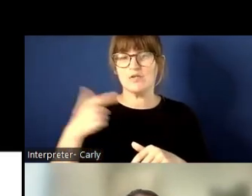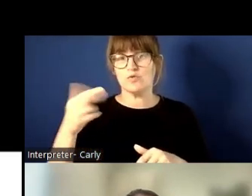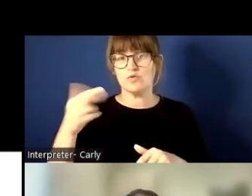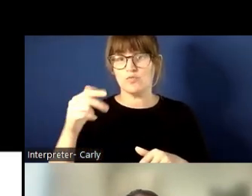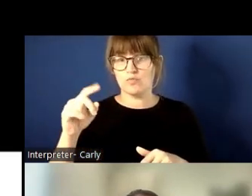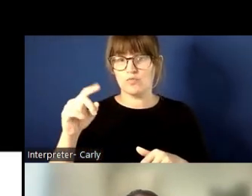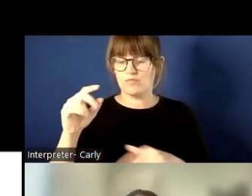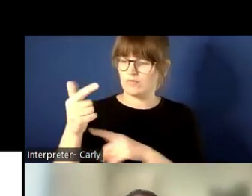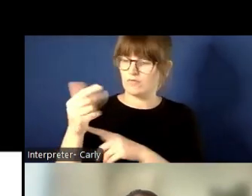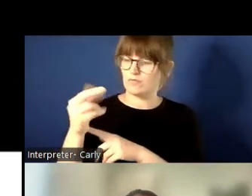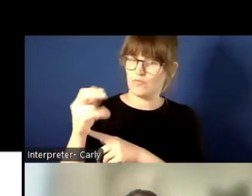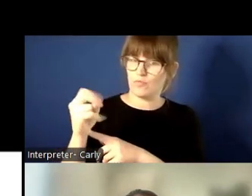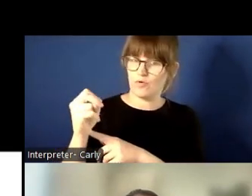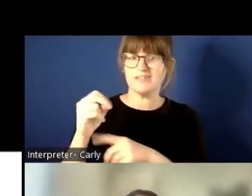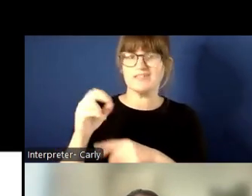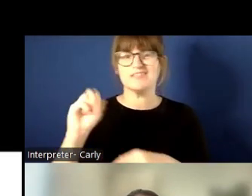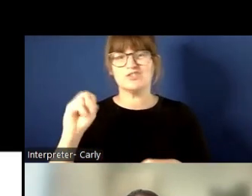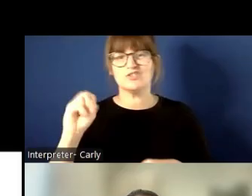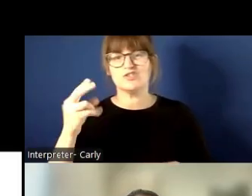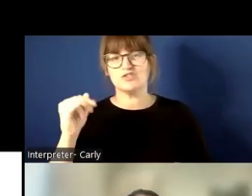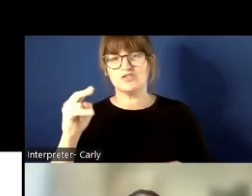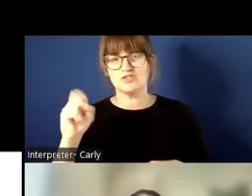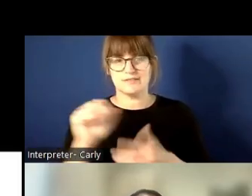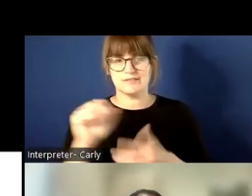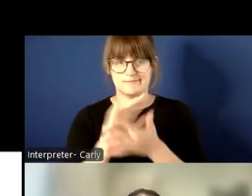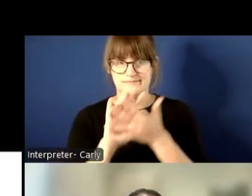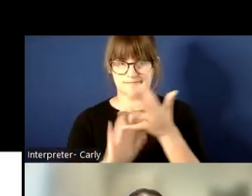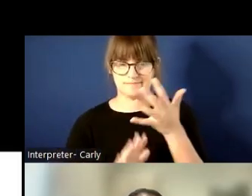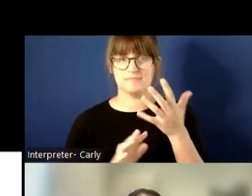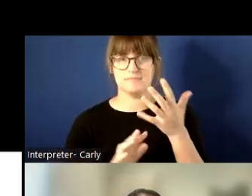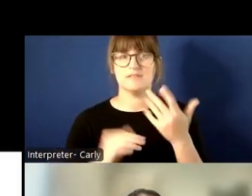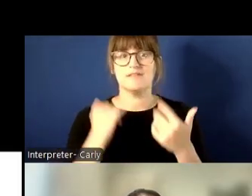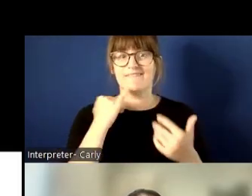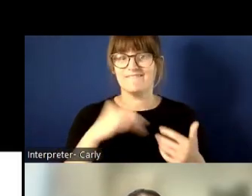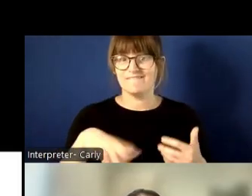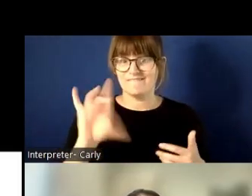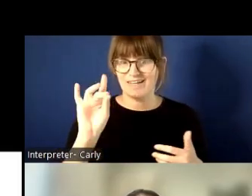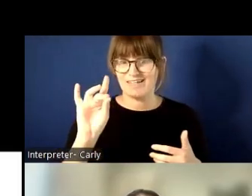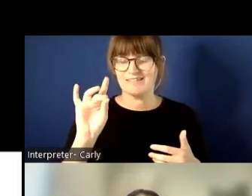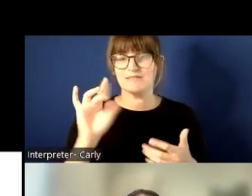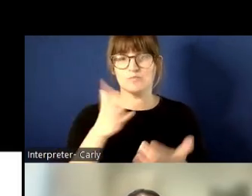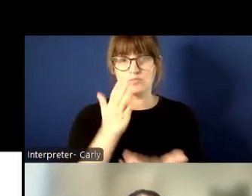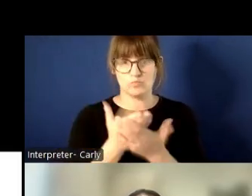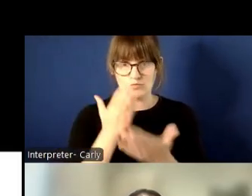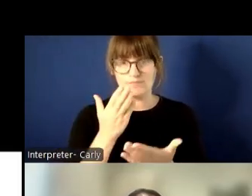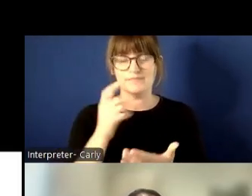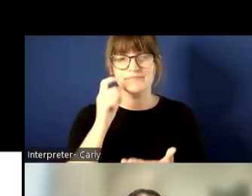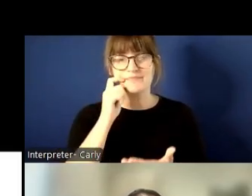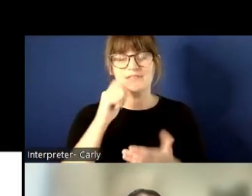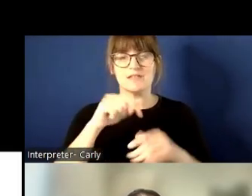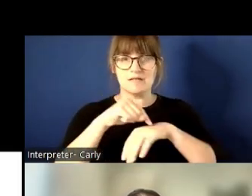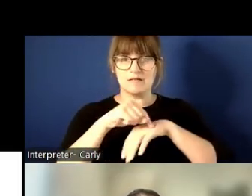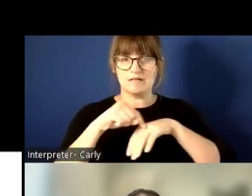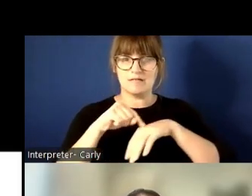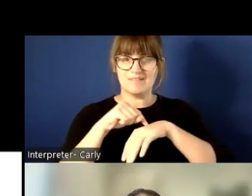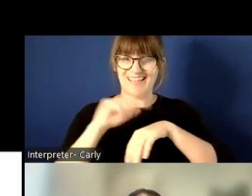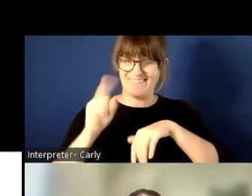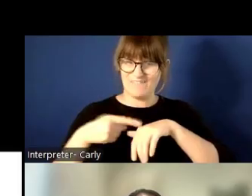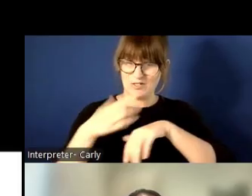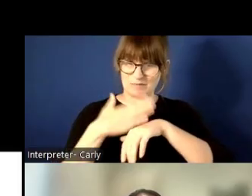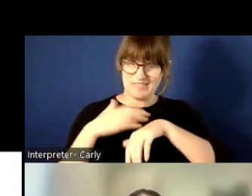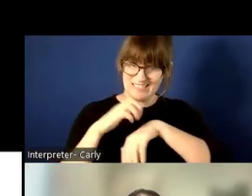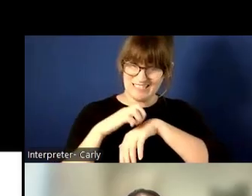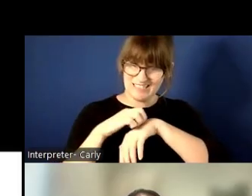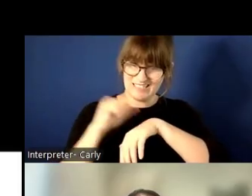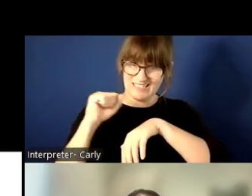is the patient comes in and they have this biopsy-proven skin cancer. We mark out a little margin around that skin cancer, take off that initial piece of skin,